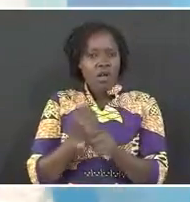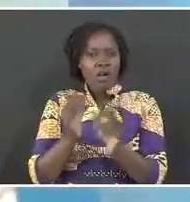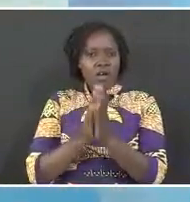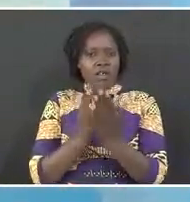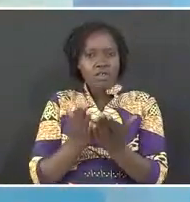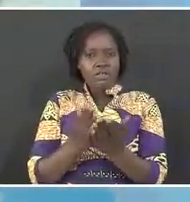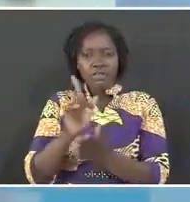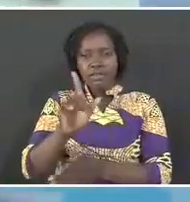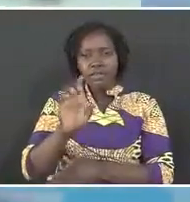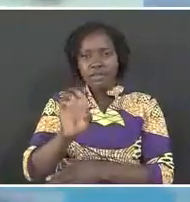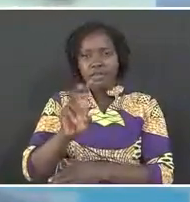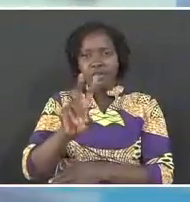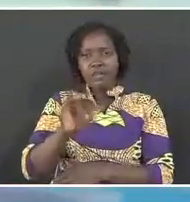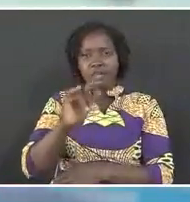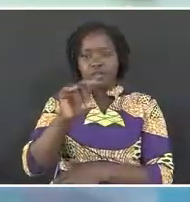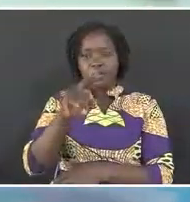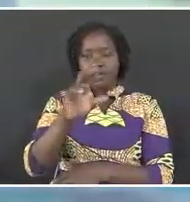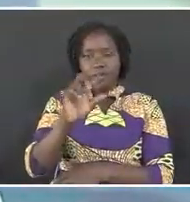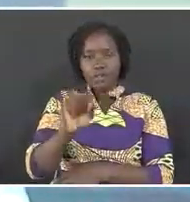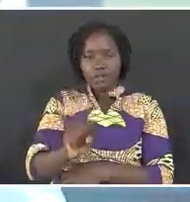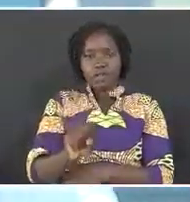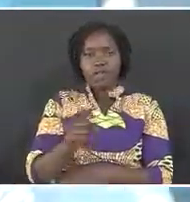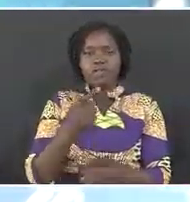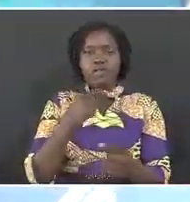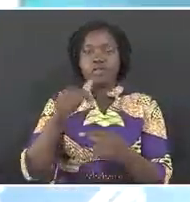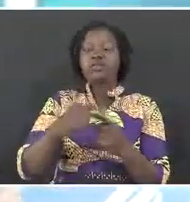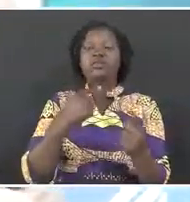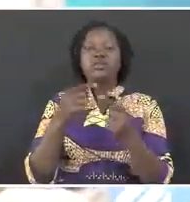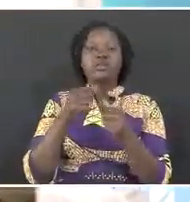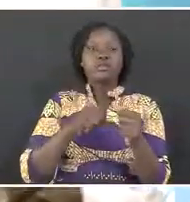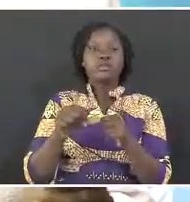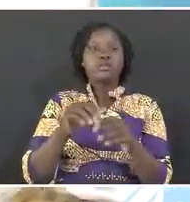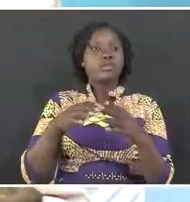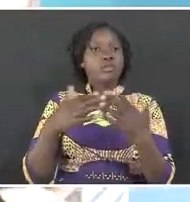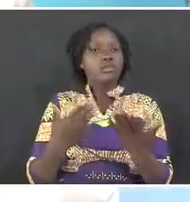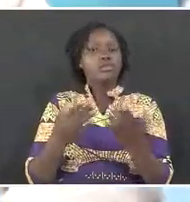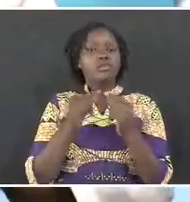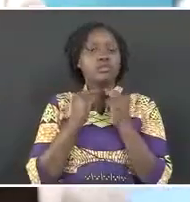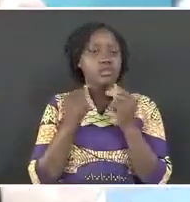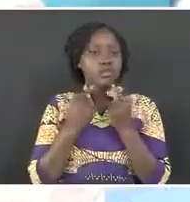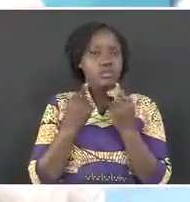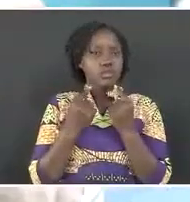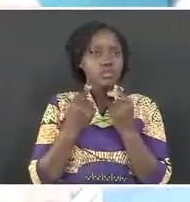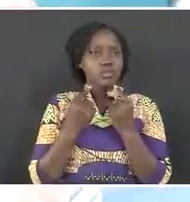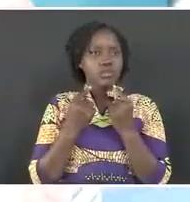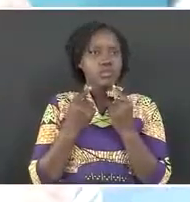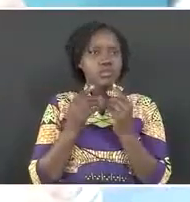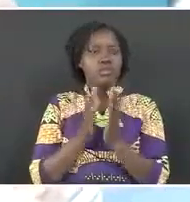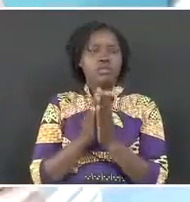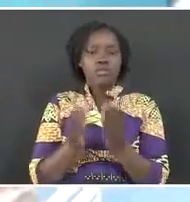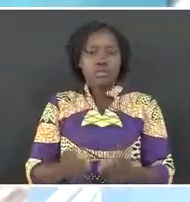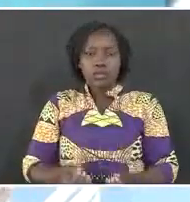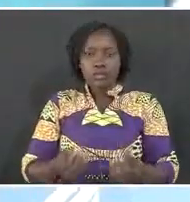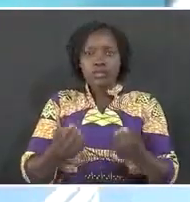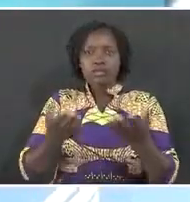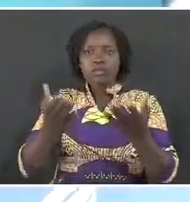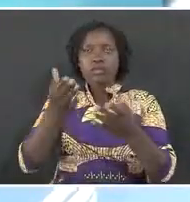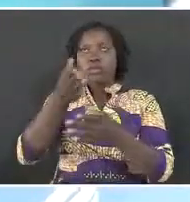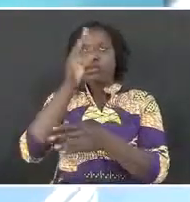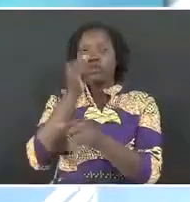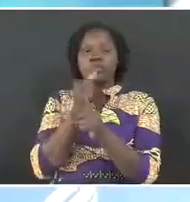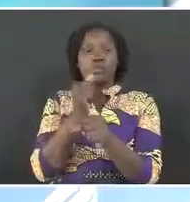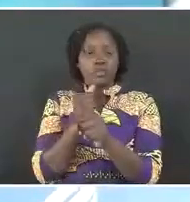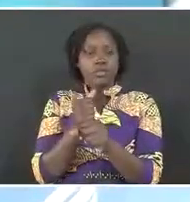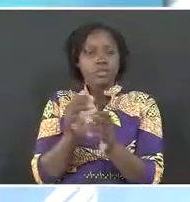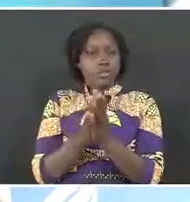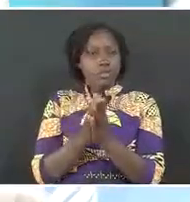of Leviticus. And today we are talking about how priests were being consecrated for God's work.